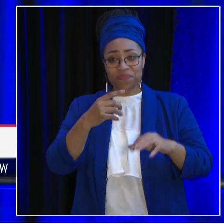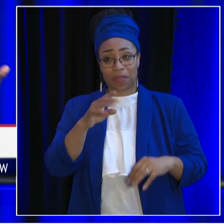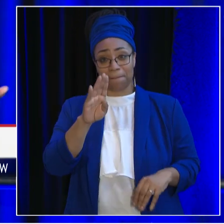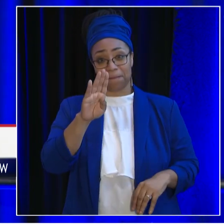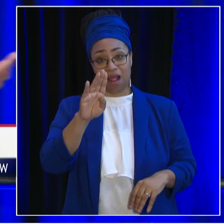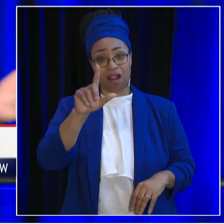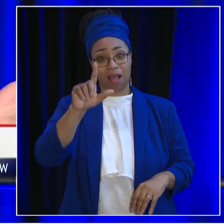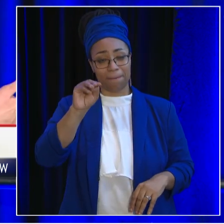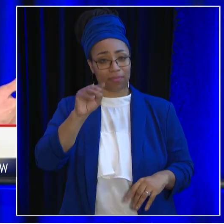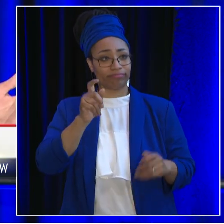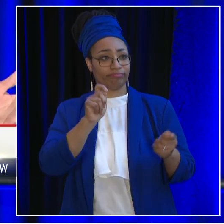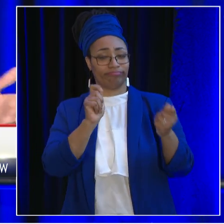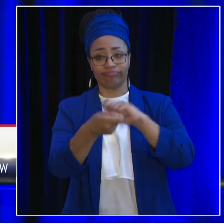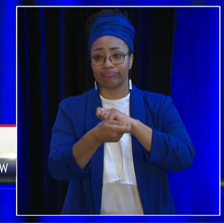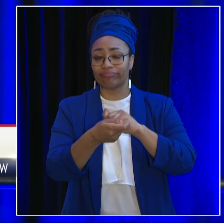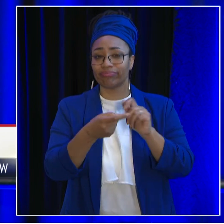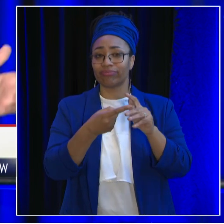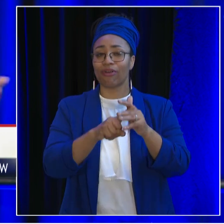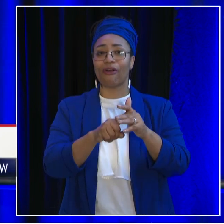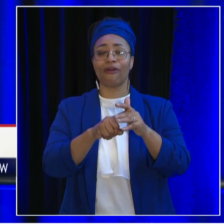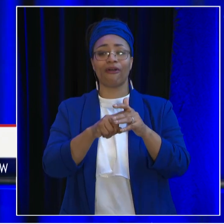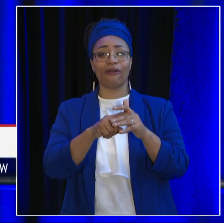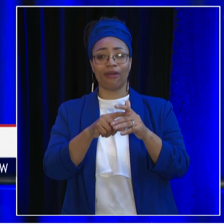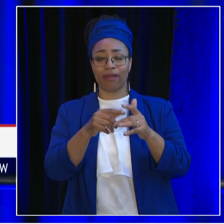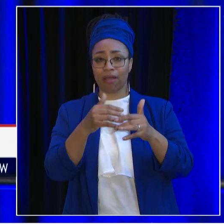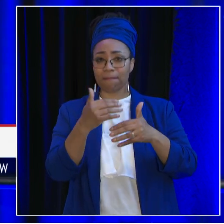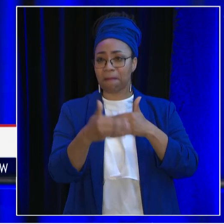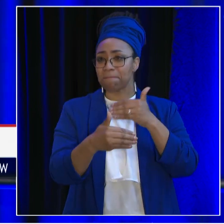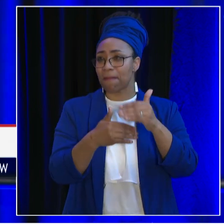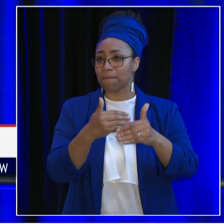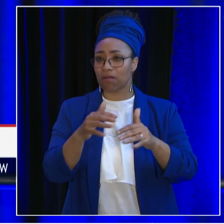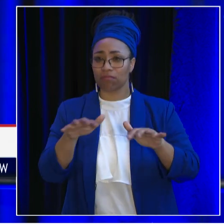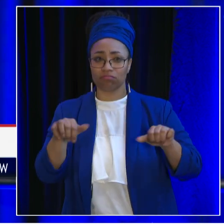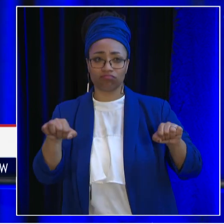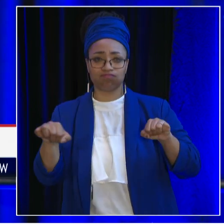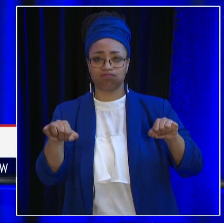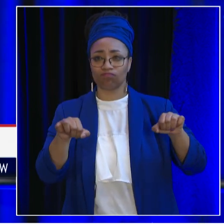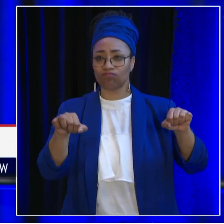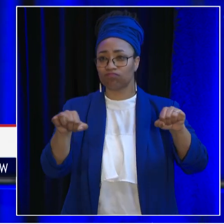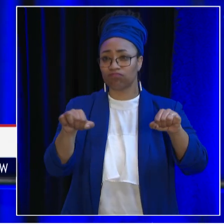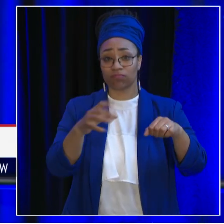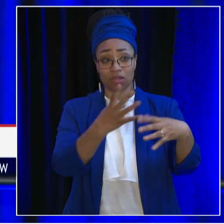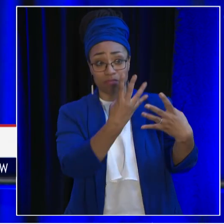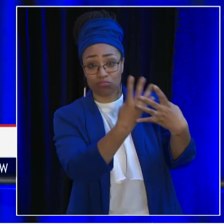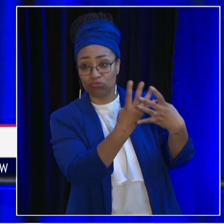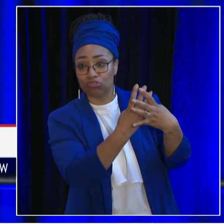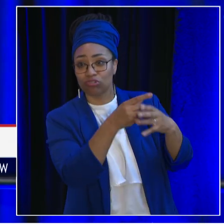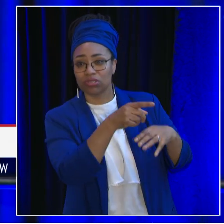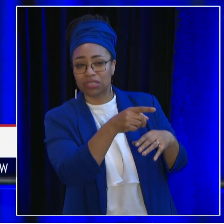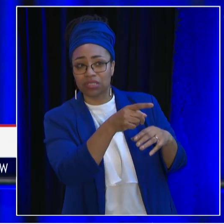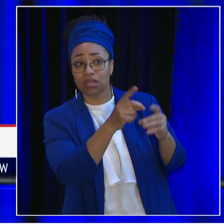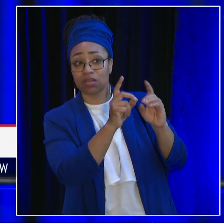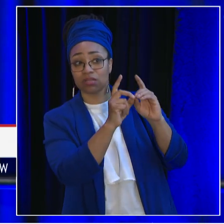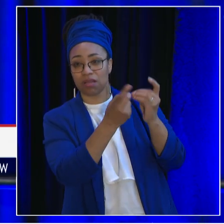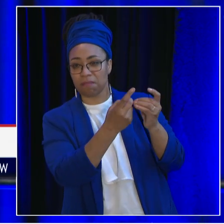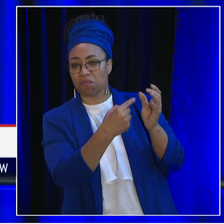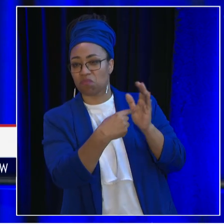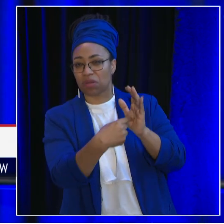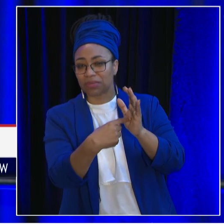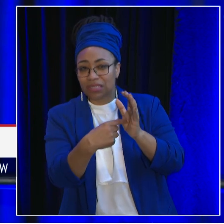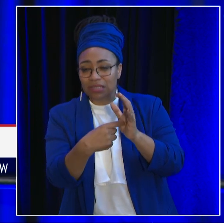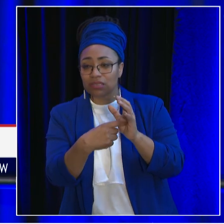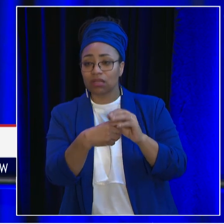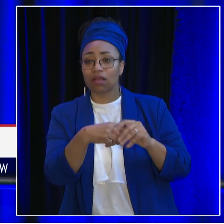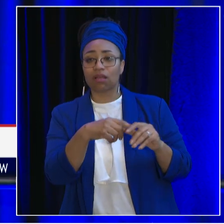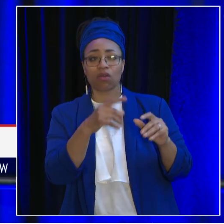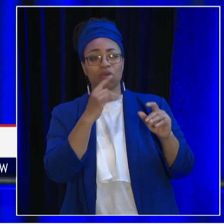had been arrested with. I was jailed in the jail that's in the district I now represent here in Congress for nonviolent protests. And they came up to me,